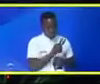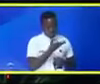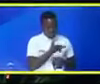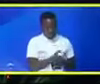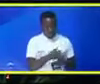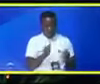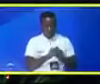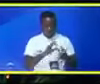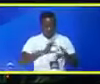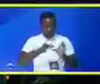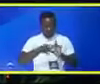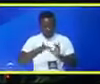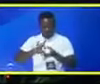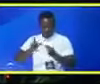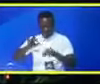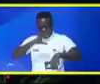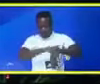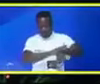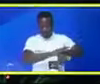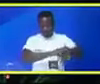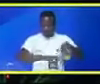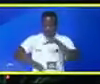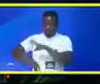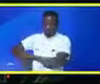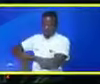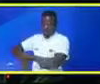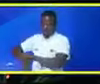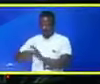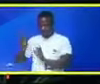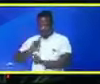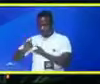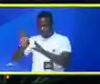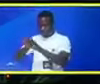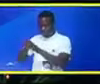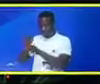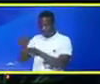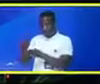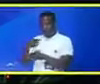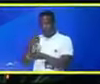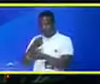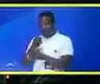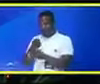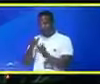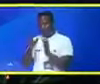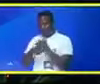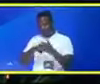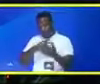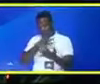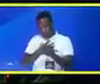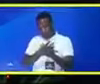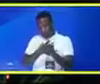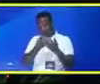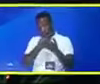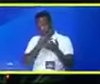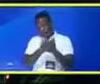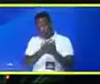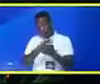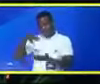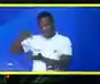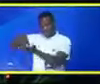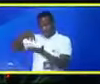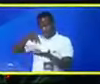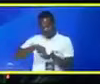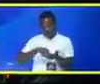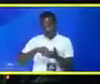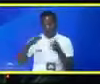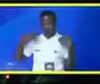with 2 chains, the keepers before the door who kept the prison. Behold, an